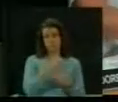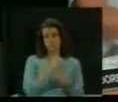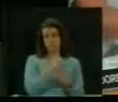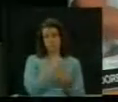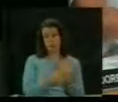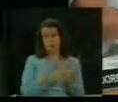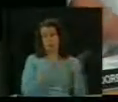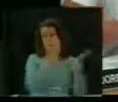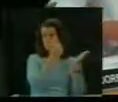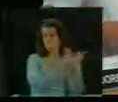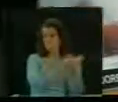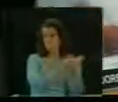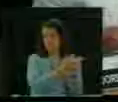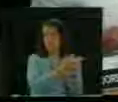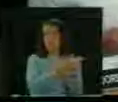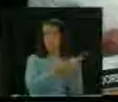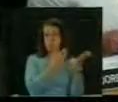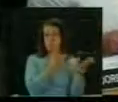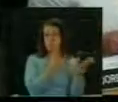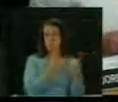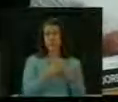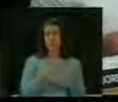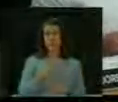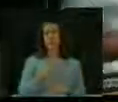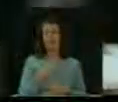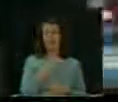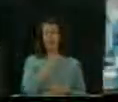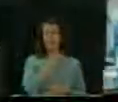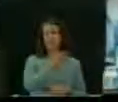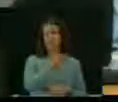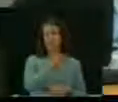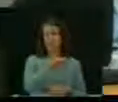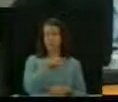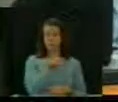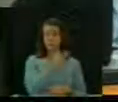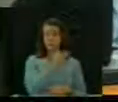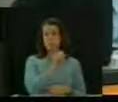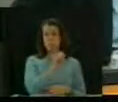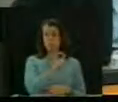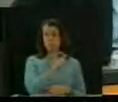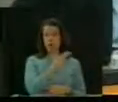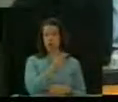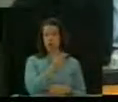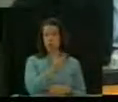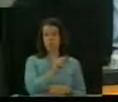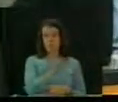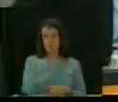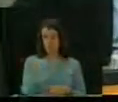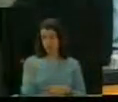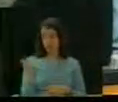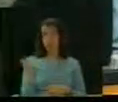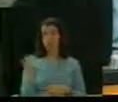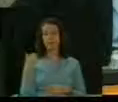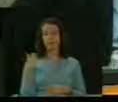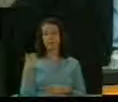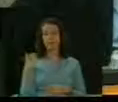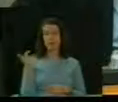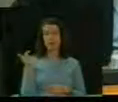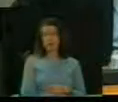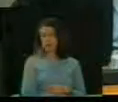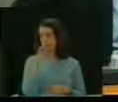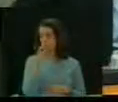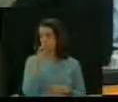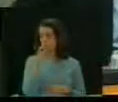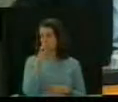County employees' Social Security earnings records according to law. Have a motion to approve. So moved. Motion made by